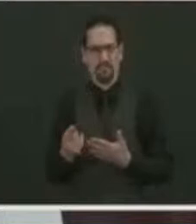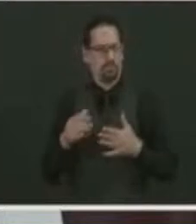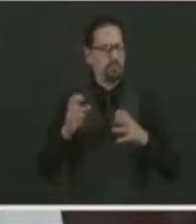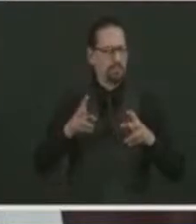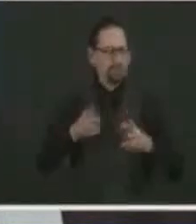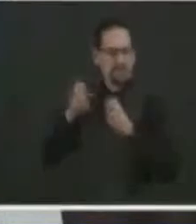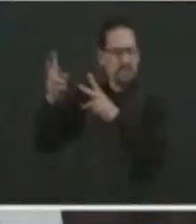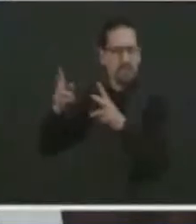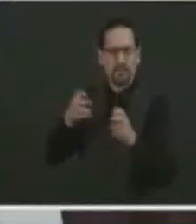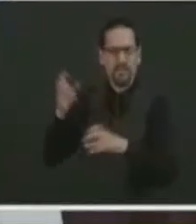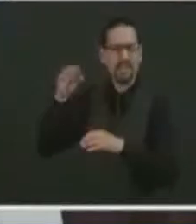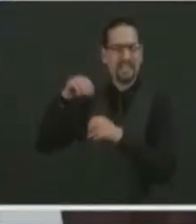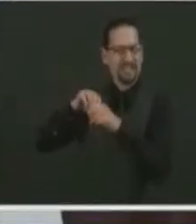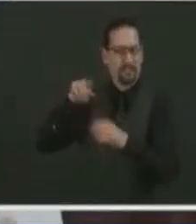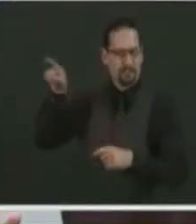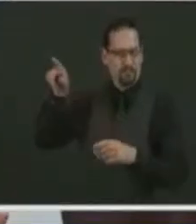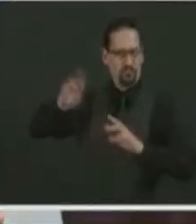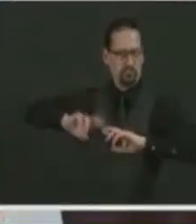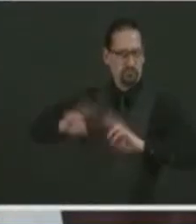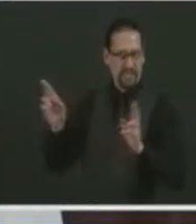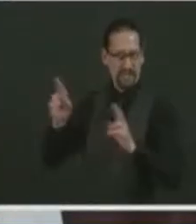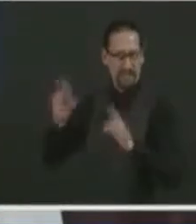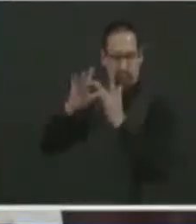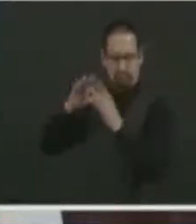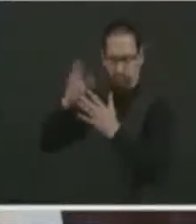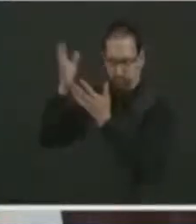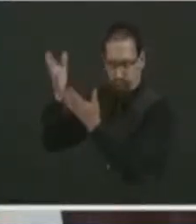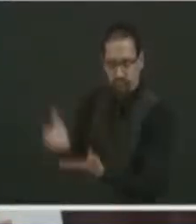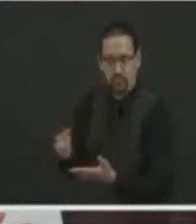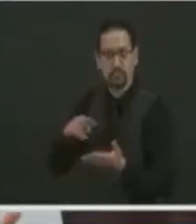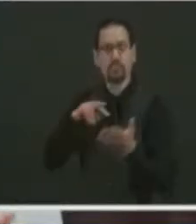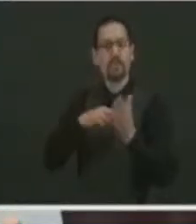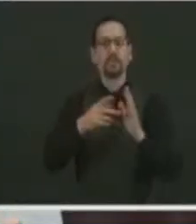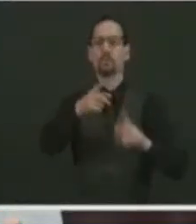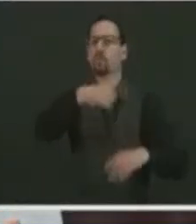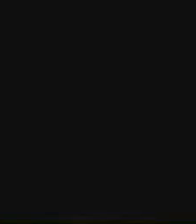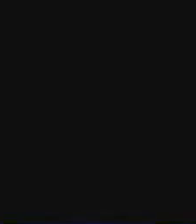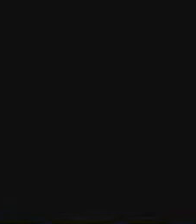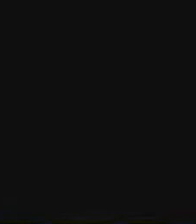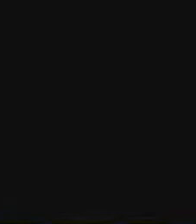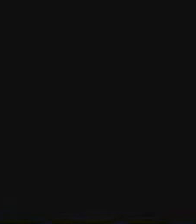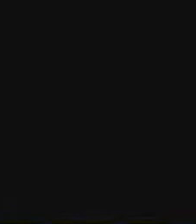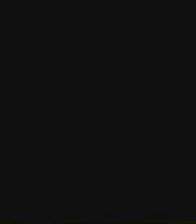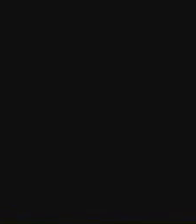prepared for next week. I do want to take a second to pause and to thank,